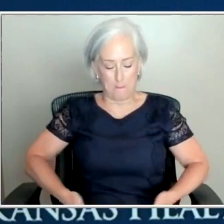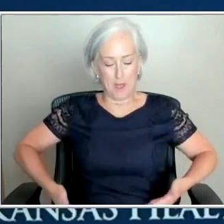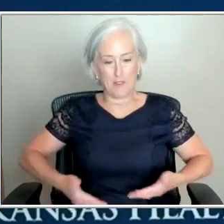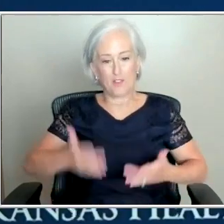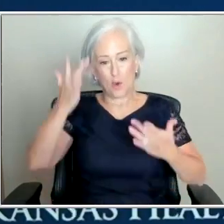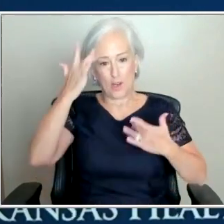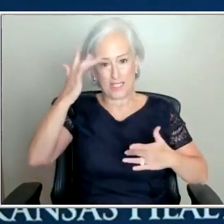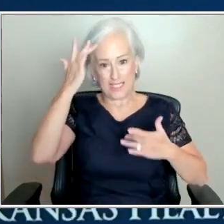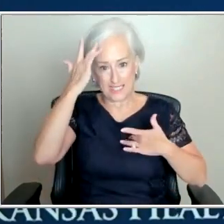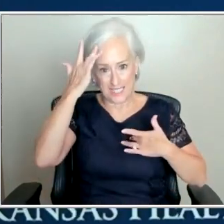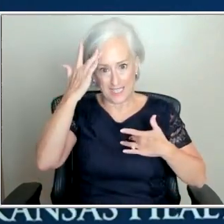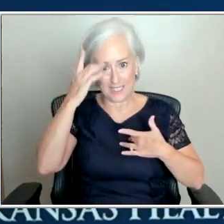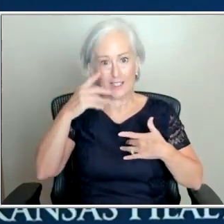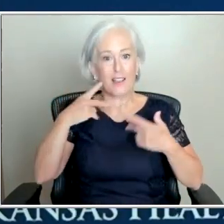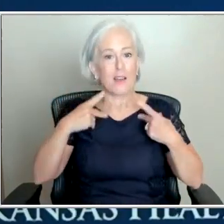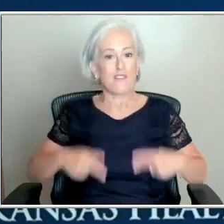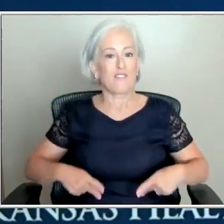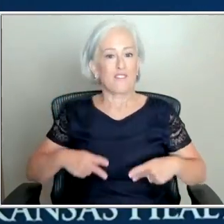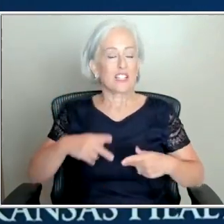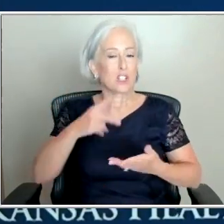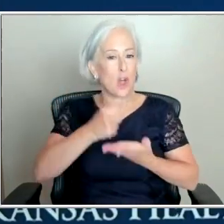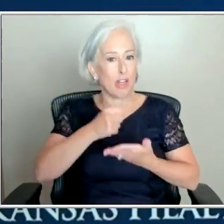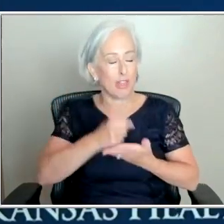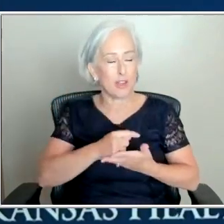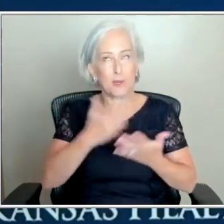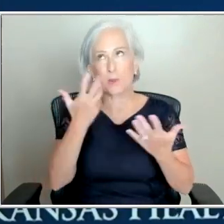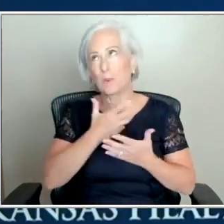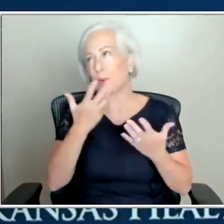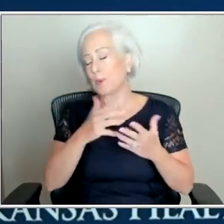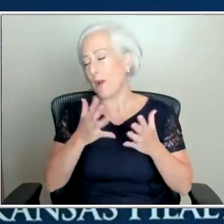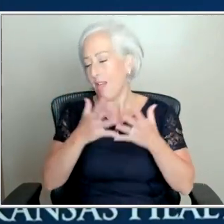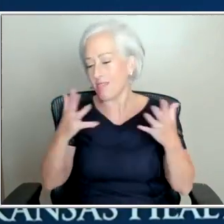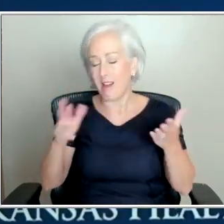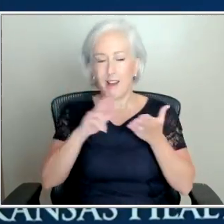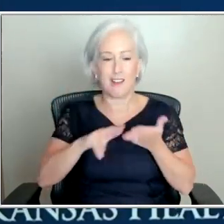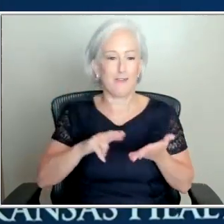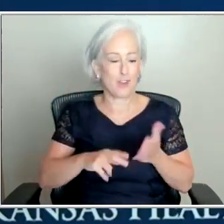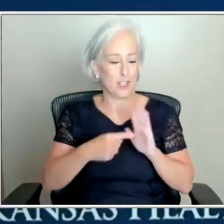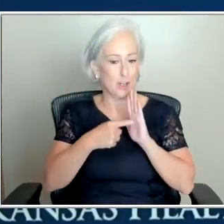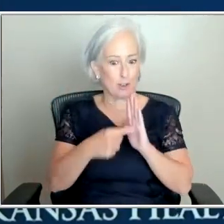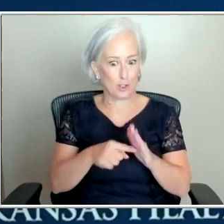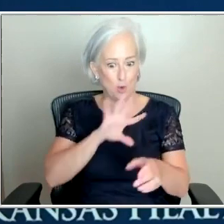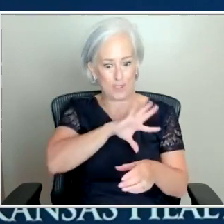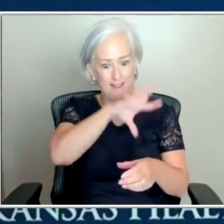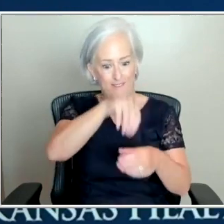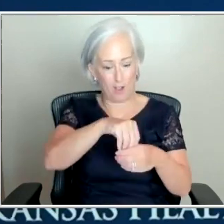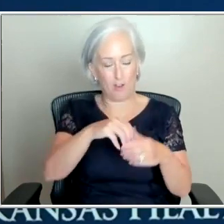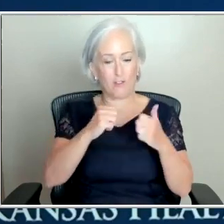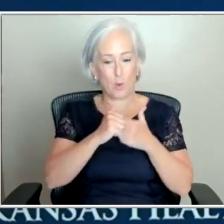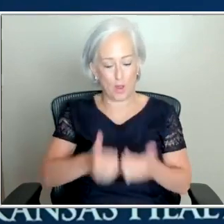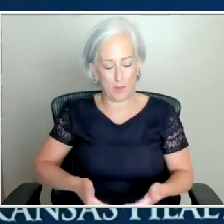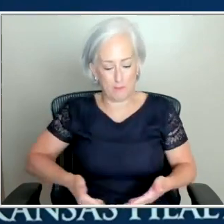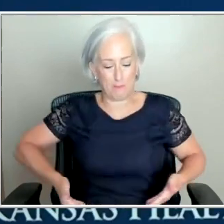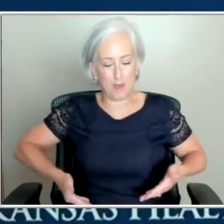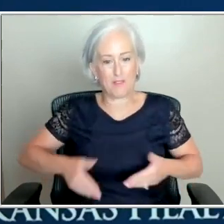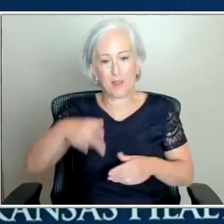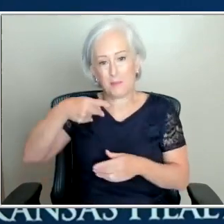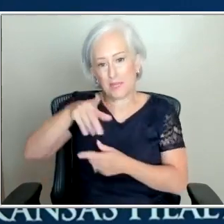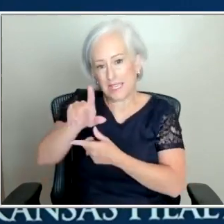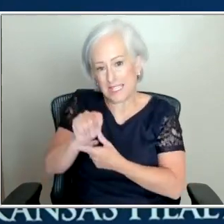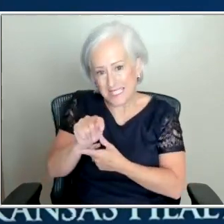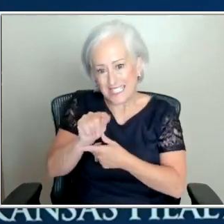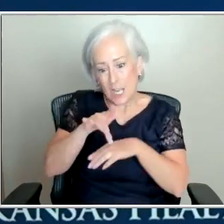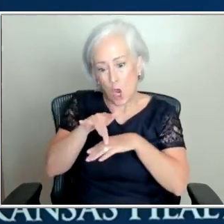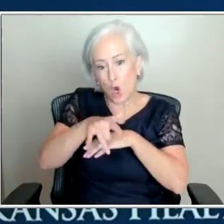floor physical therapy, lots and lots of research has shown that getting involved in pelvic floor physical therapy exercises early